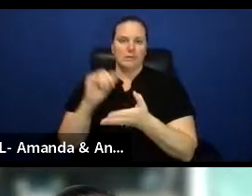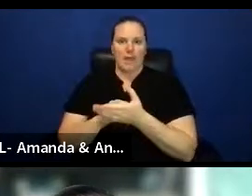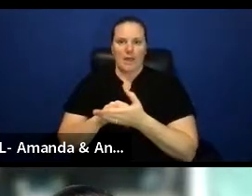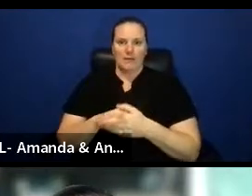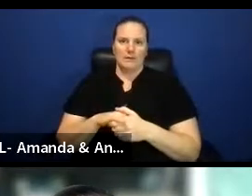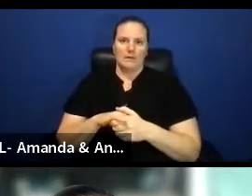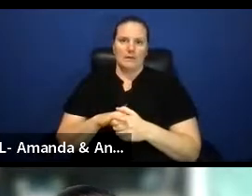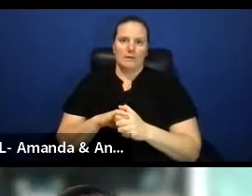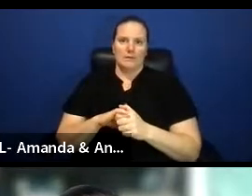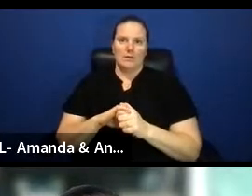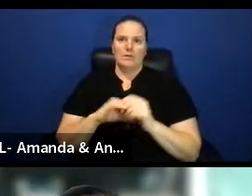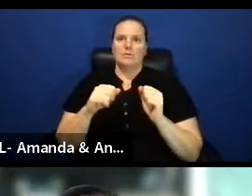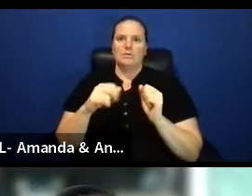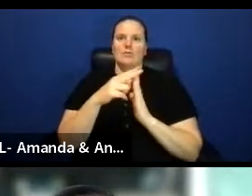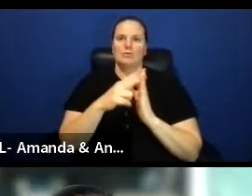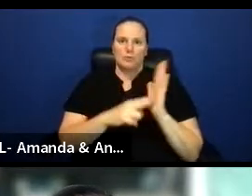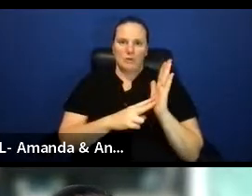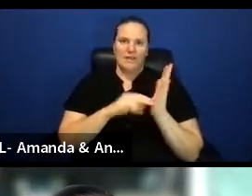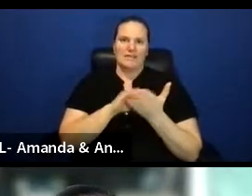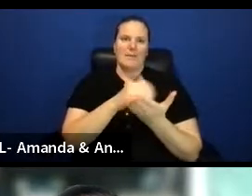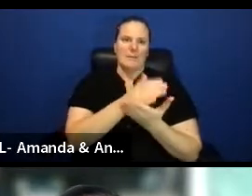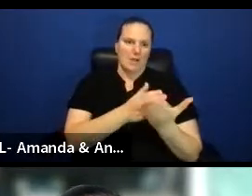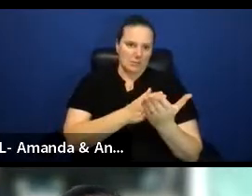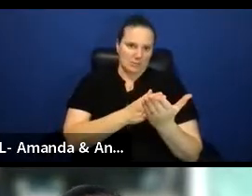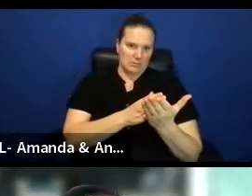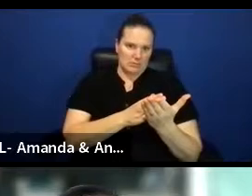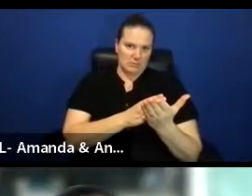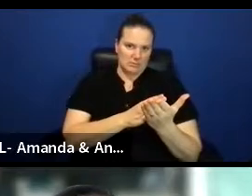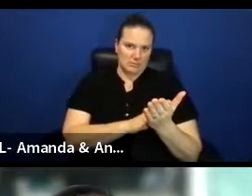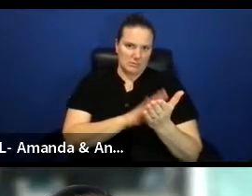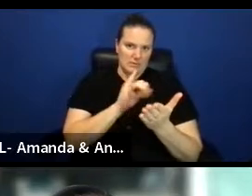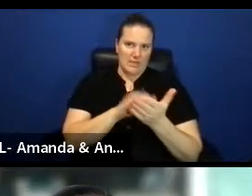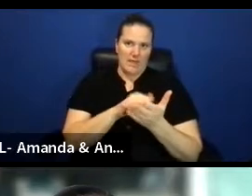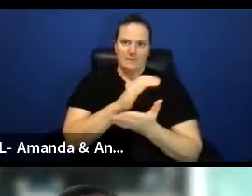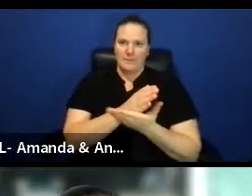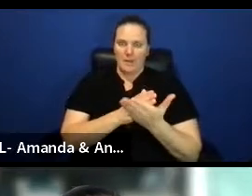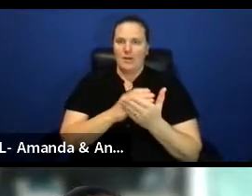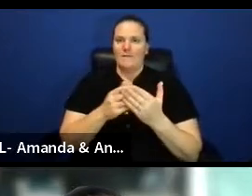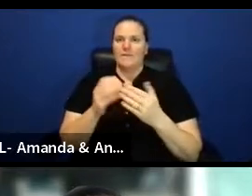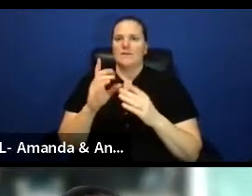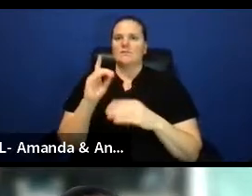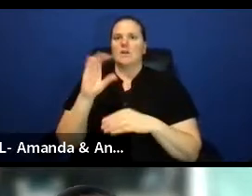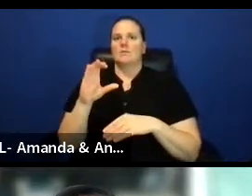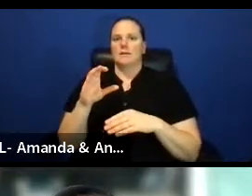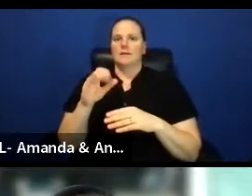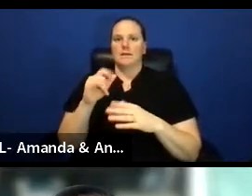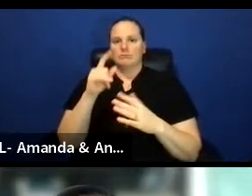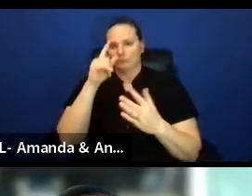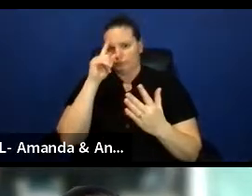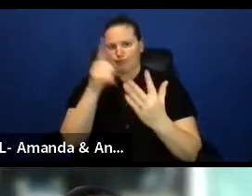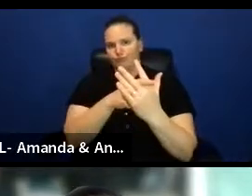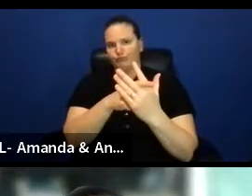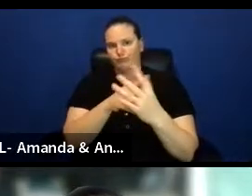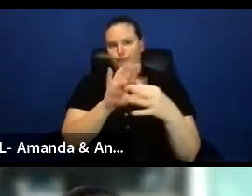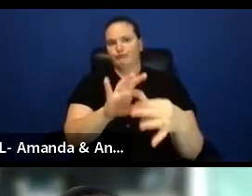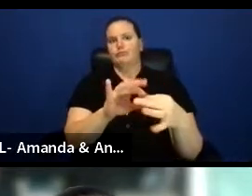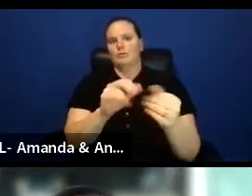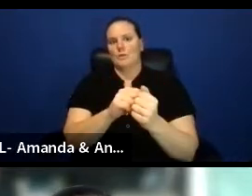can read those sections or those pieces of the document that speak to that.